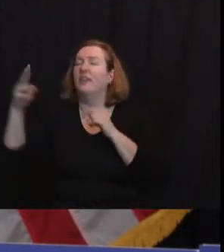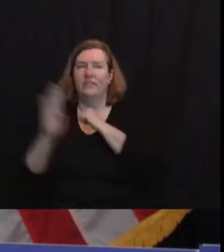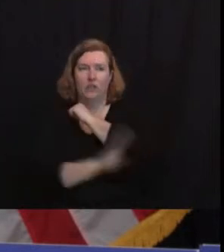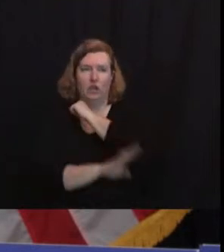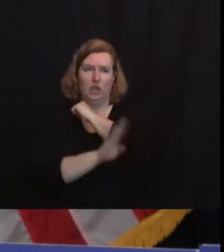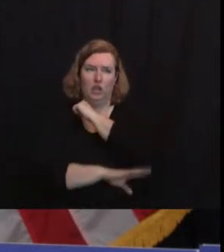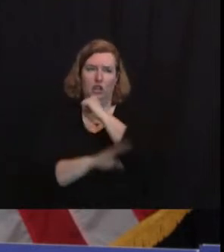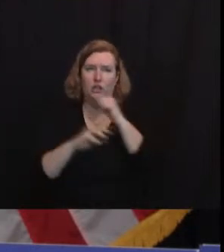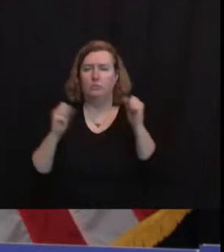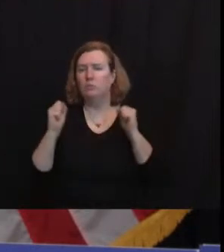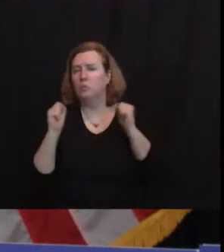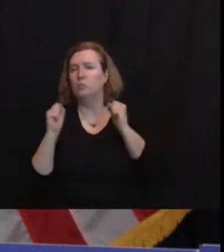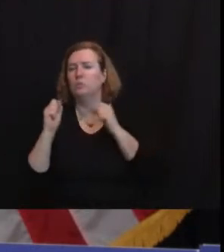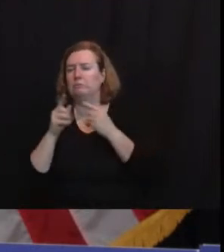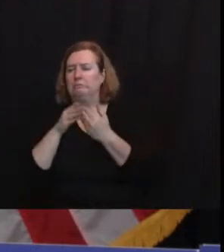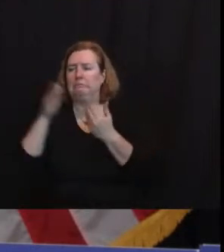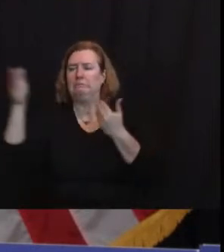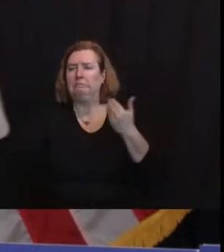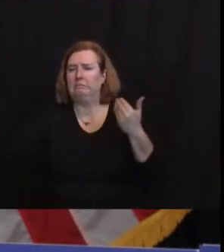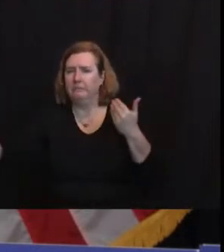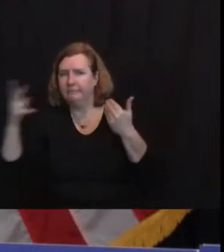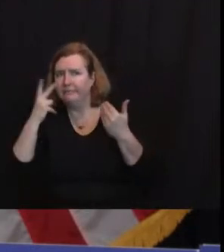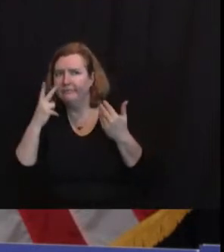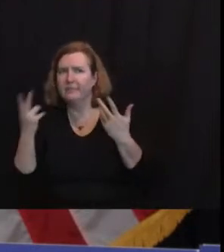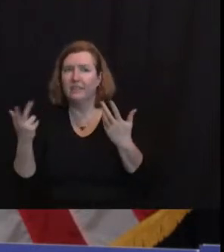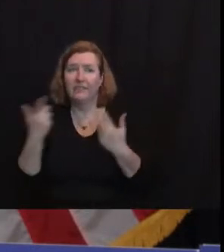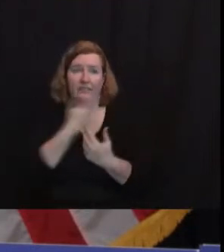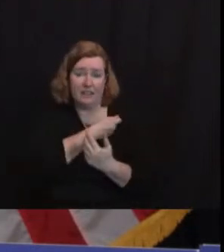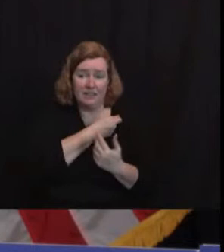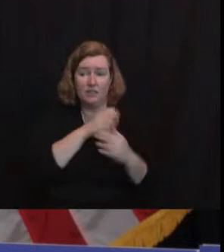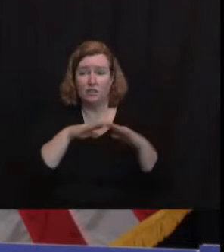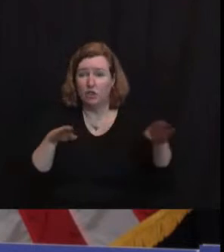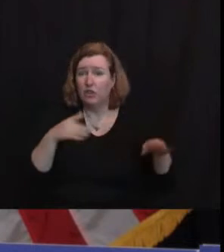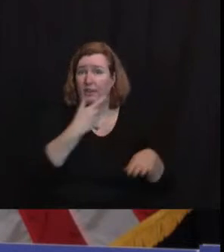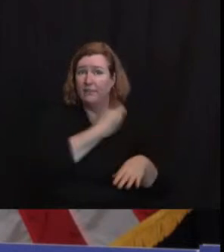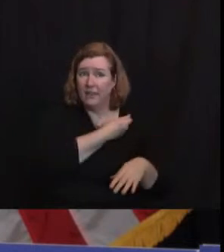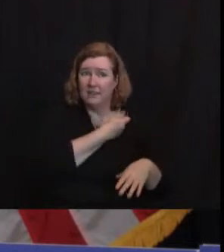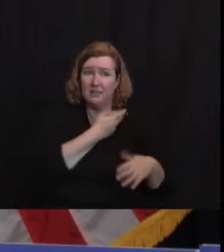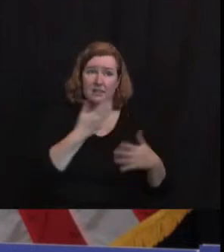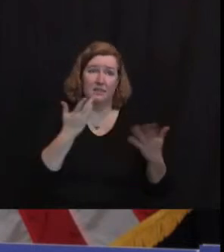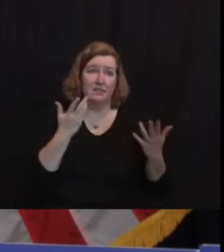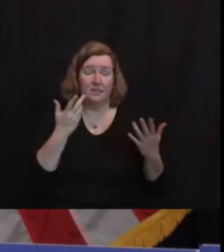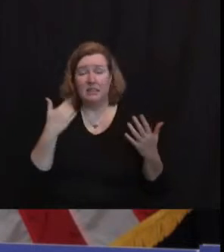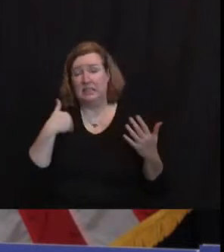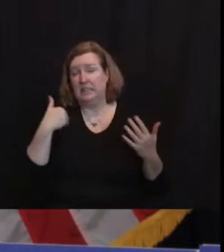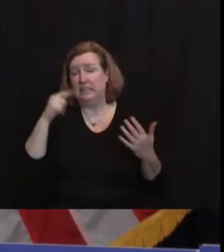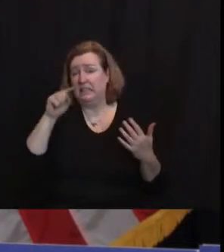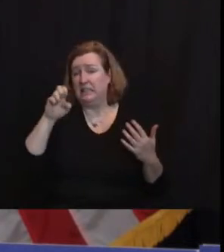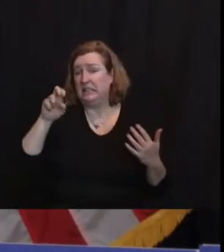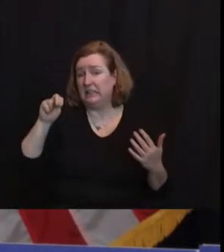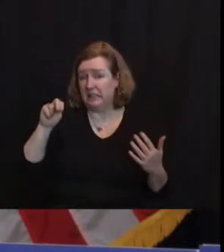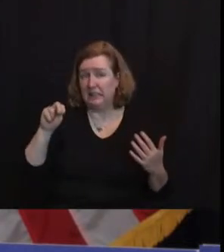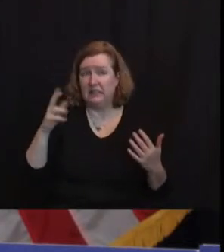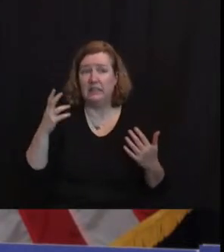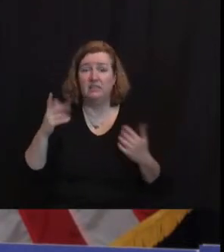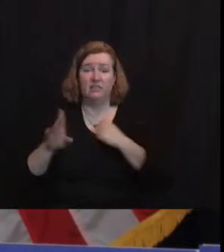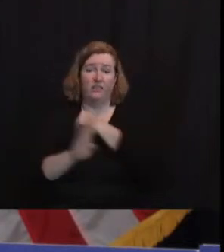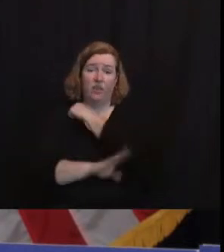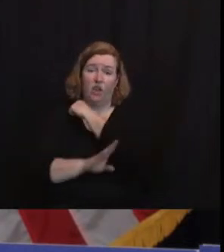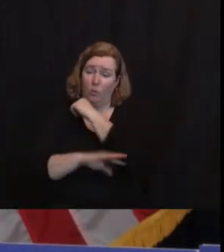If we have more people vaccinated, if we have children vaccinated, or at least adolescents by the fall, that'll make a big difference as